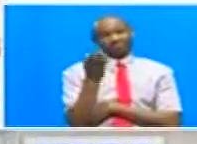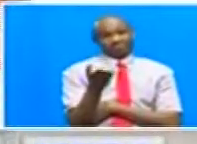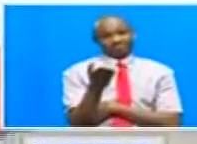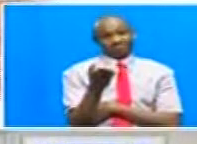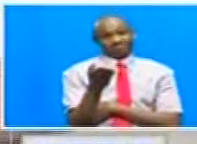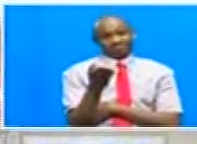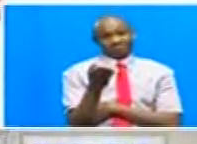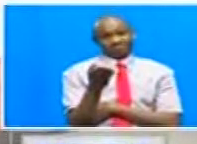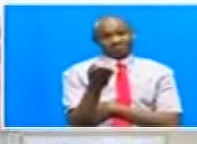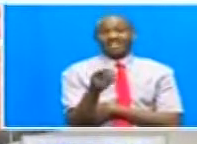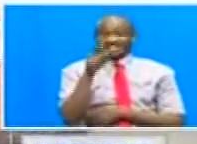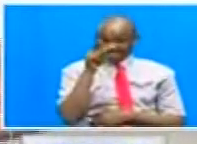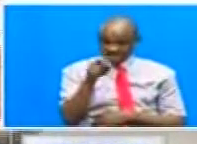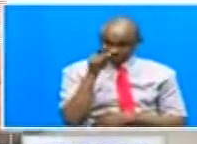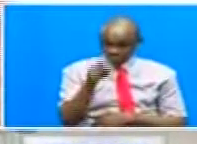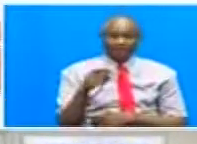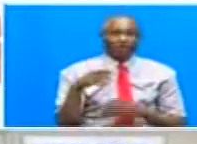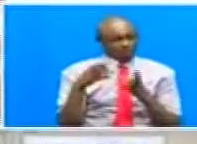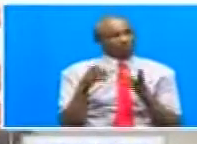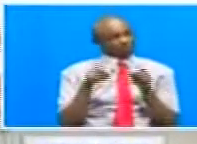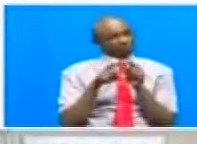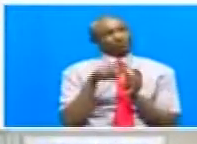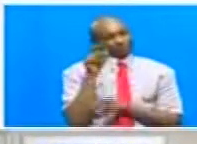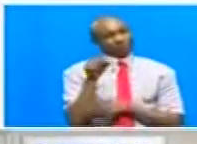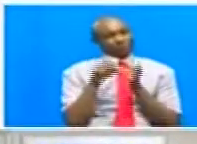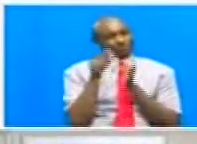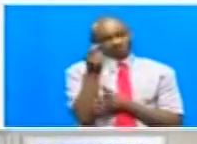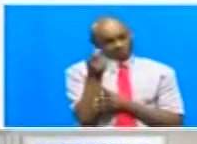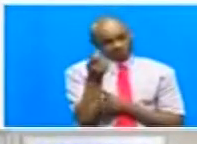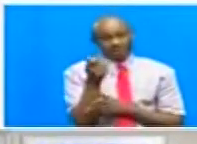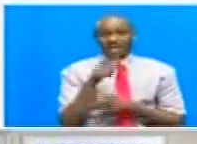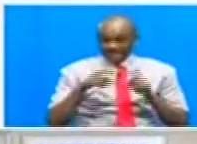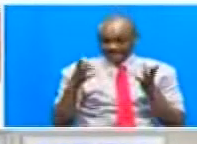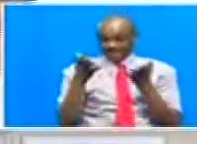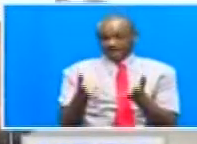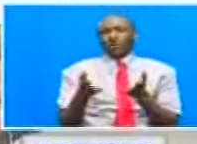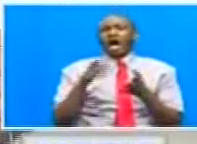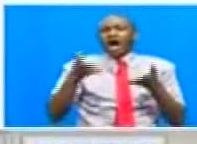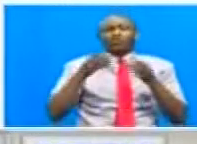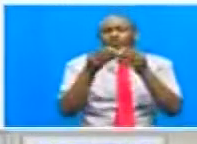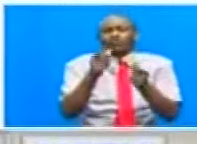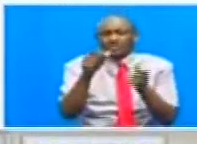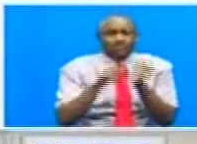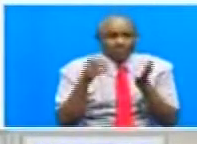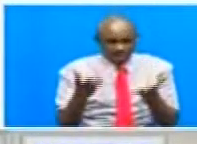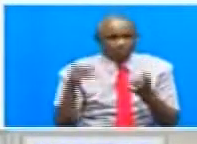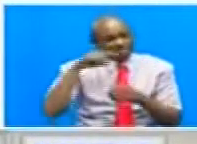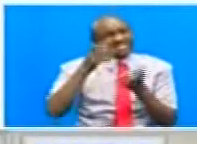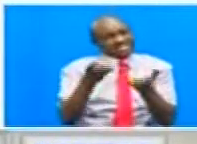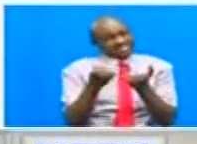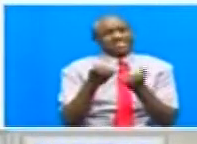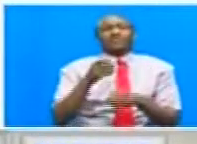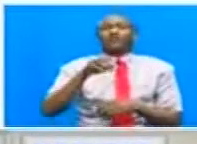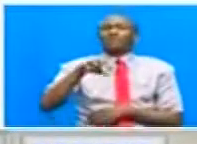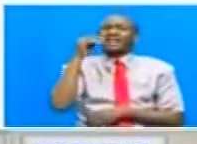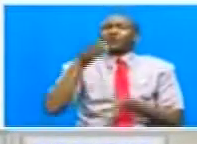the city county, that is also a grey area in terms of funding. Secondly, in terms of solutions and looking forward, we need to find a